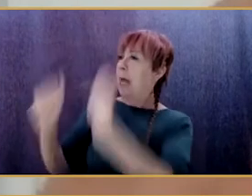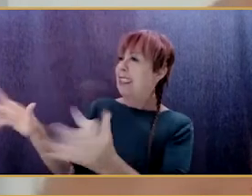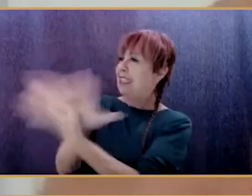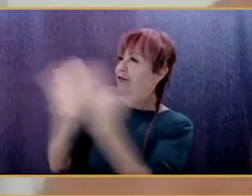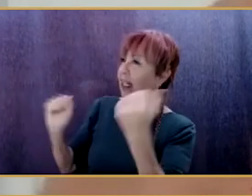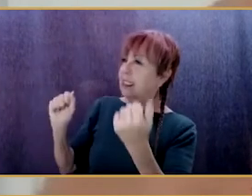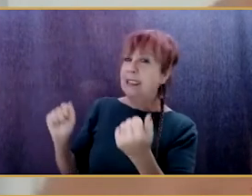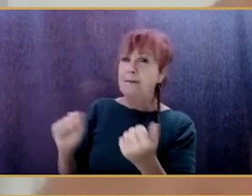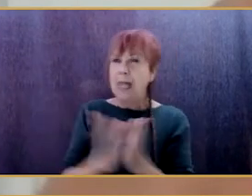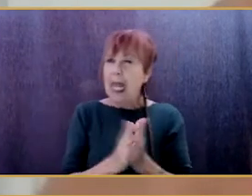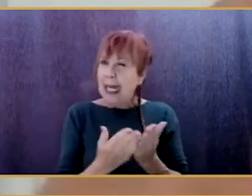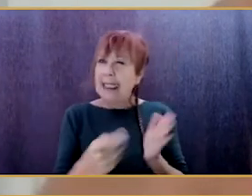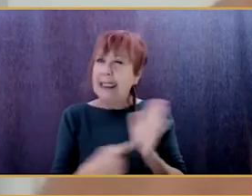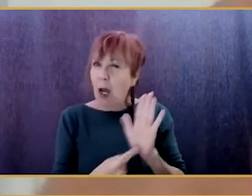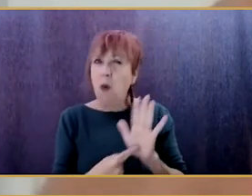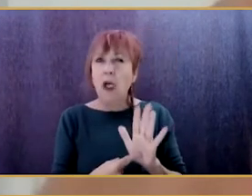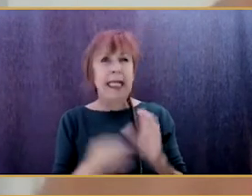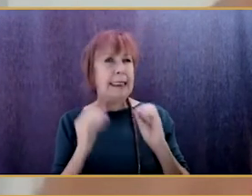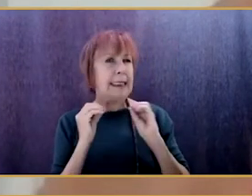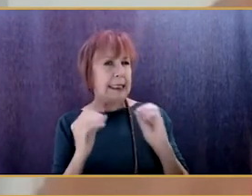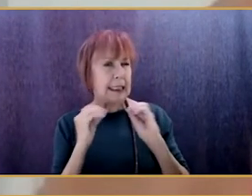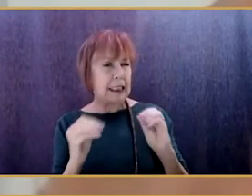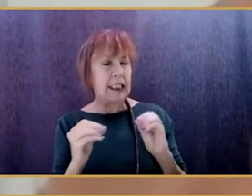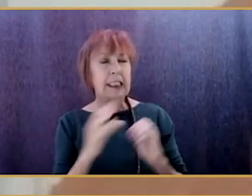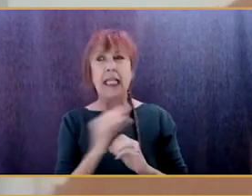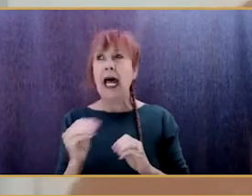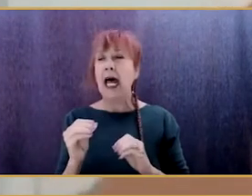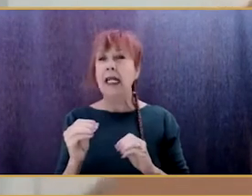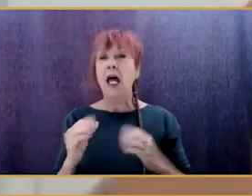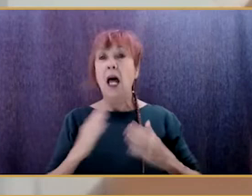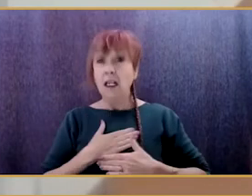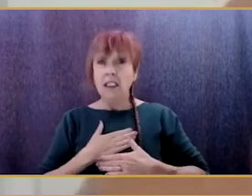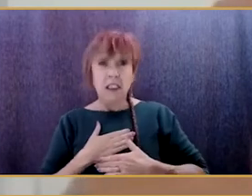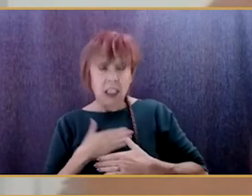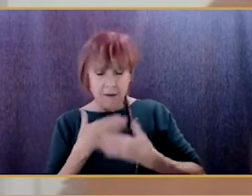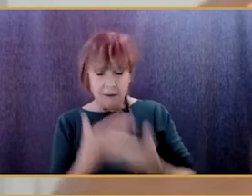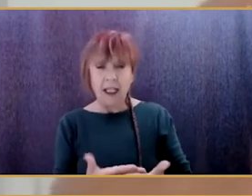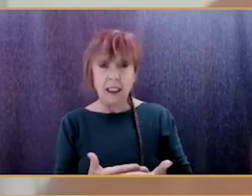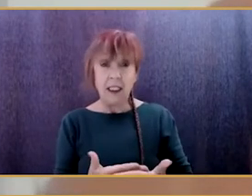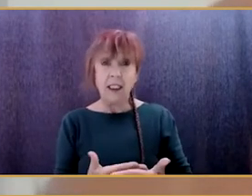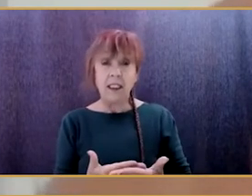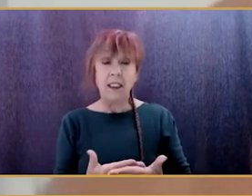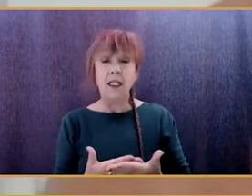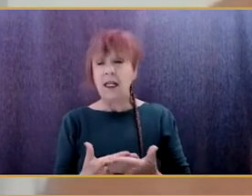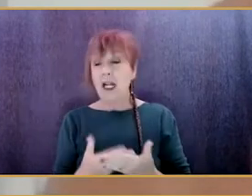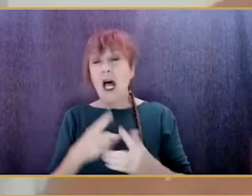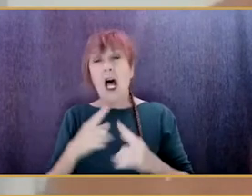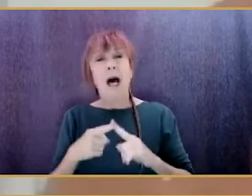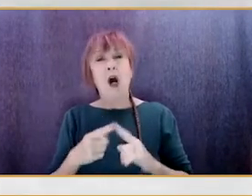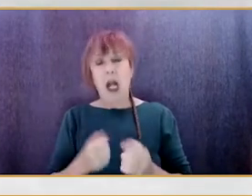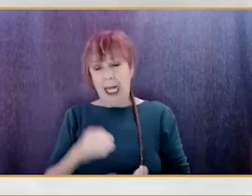both a book that teaches and a book that confesses about documentary